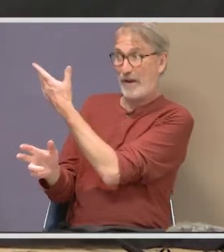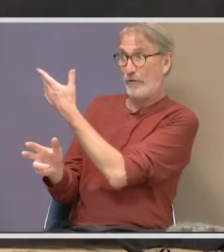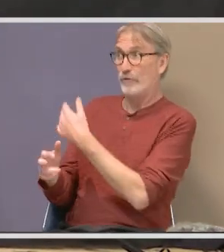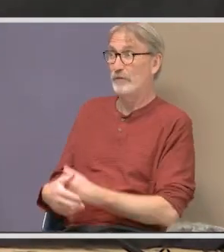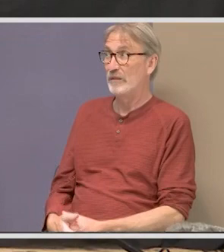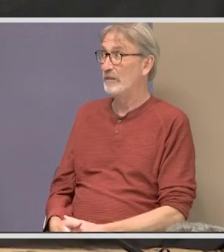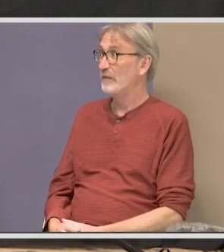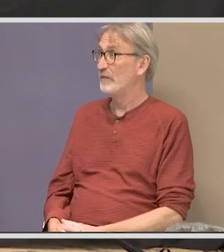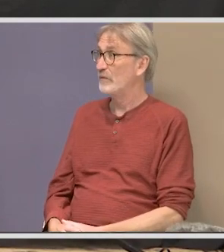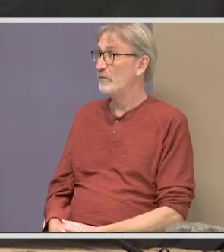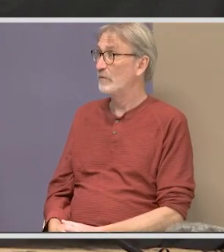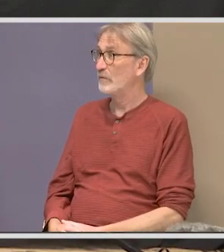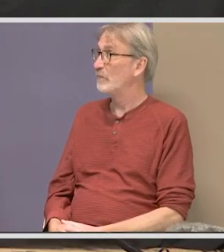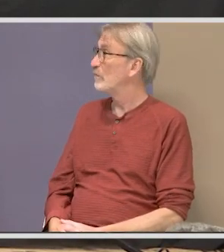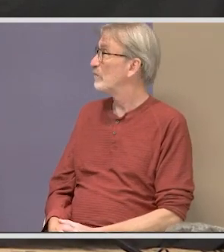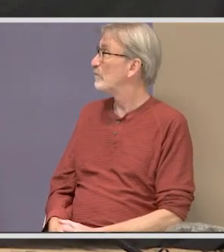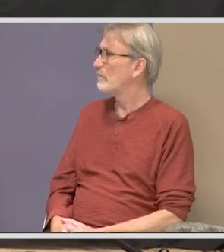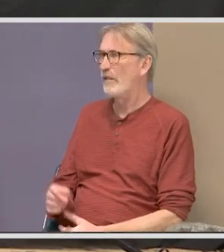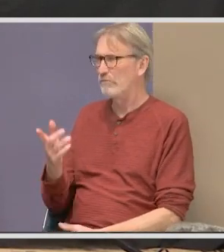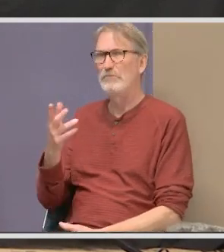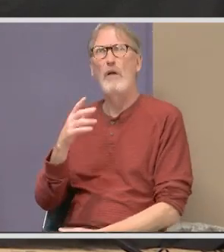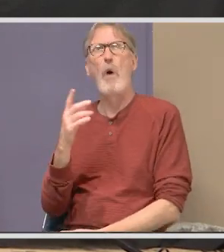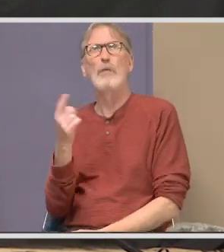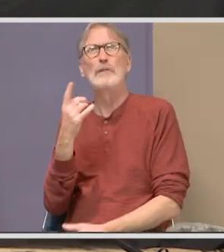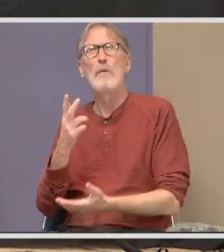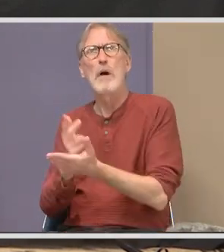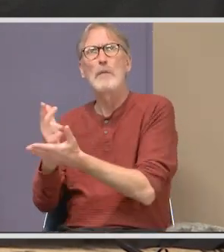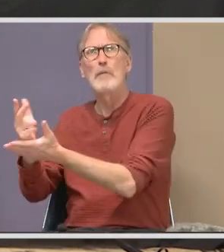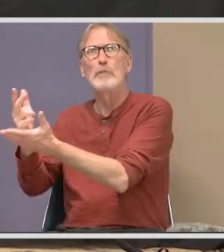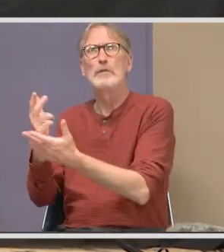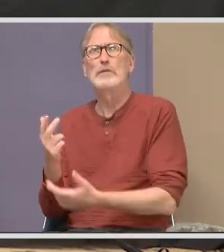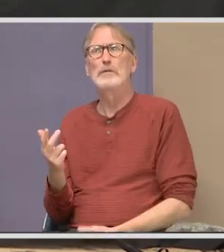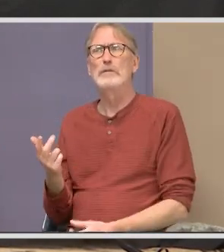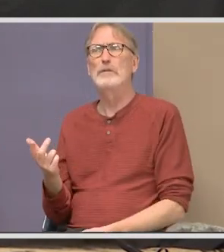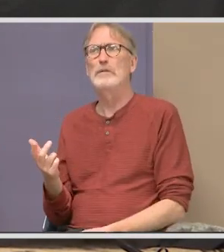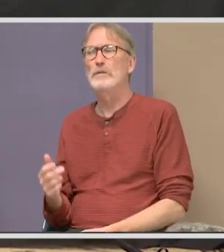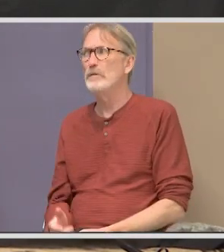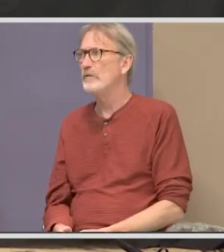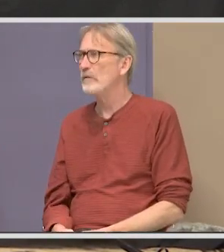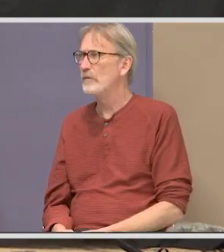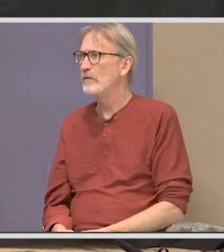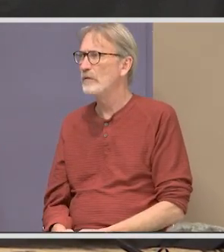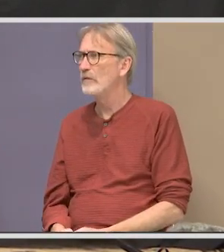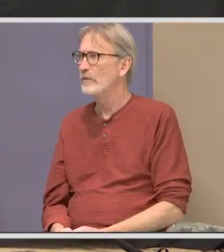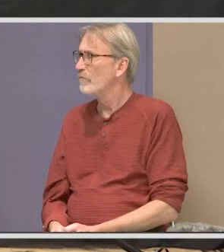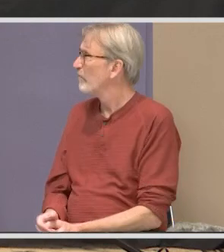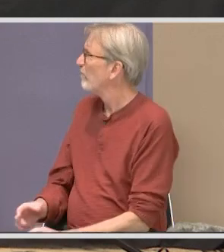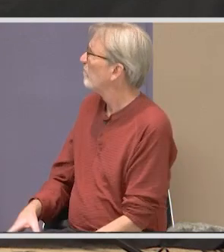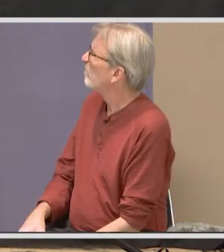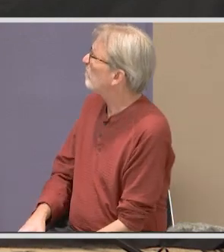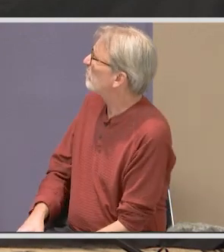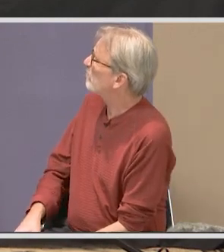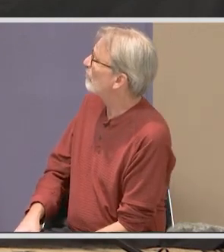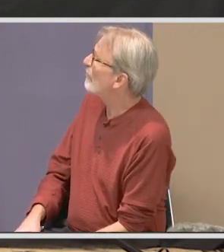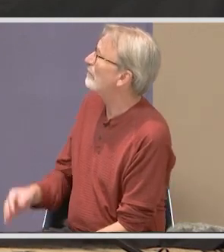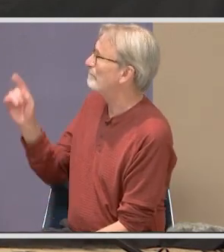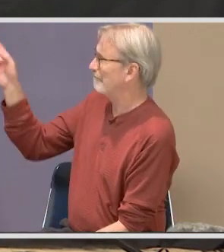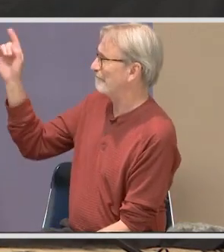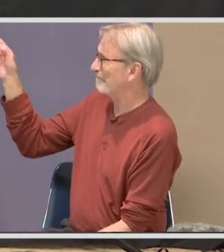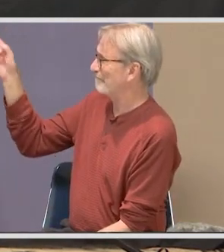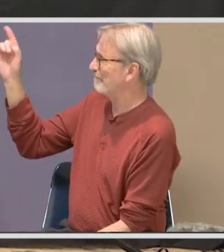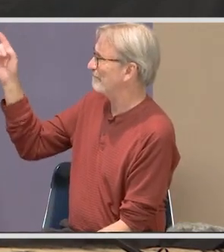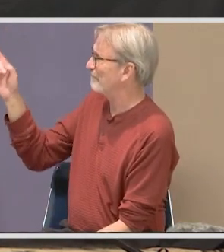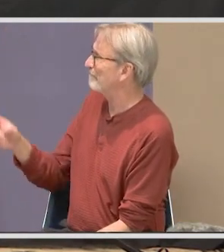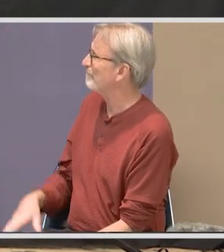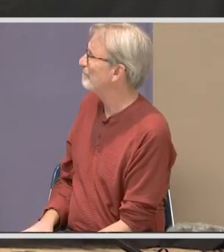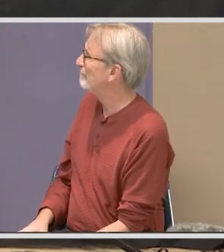Oh, wait, where'd it go? There are cars parked there. They're not, yeah, they're, the construction, but the cars. they're right there. That's where you're talking about, Yes. right where zero